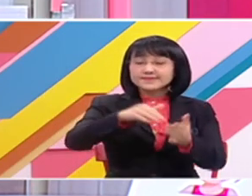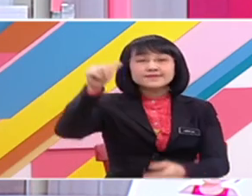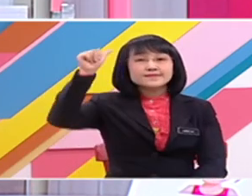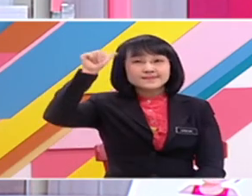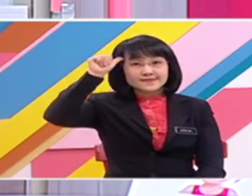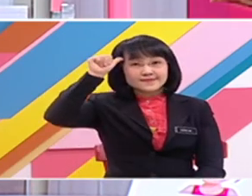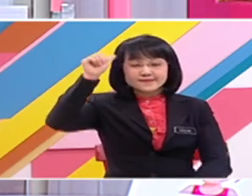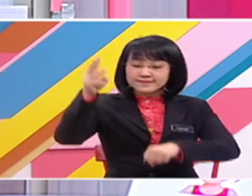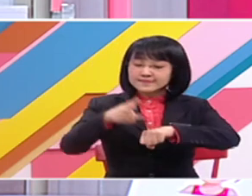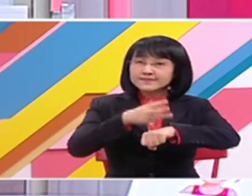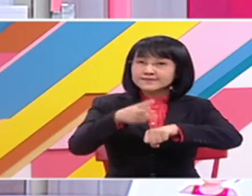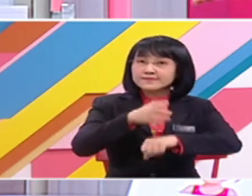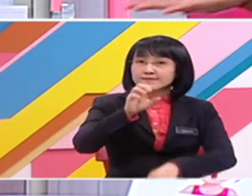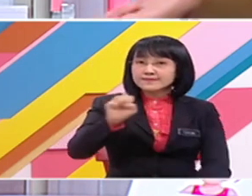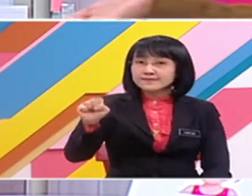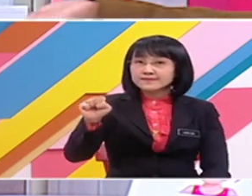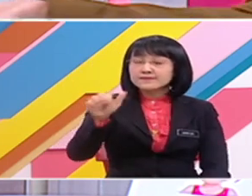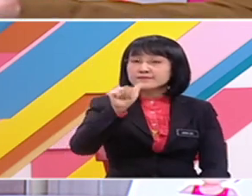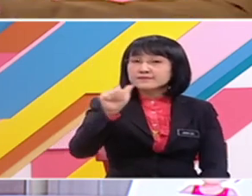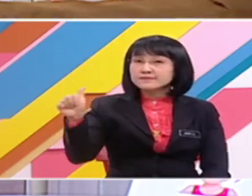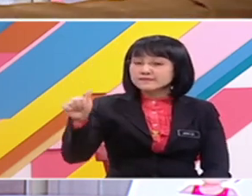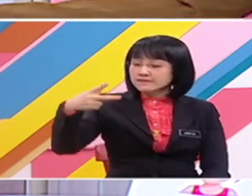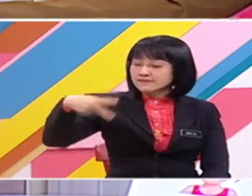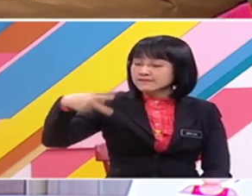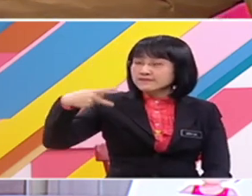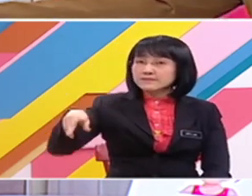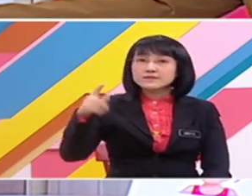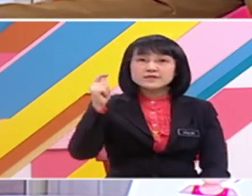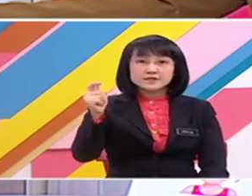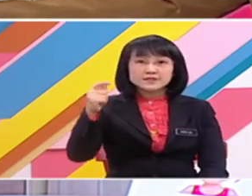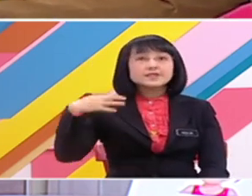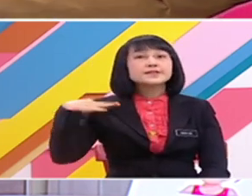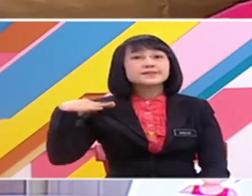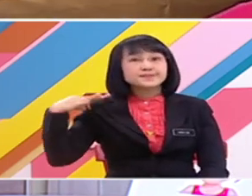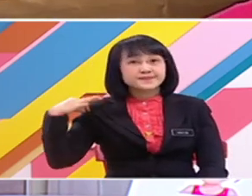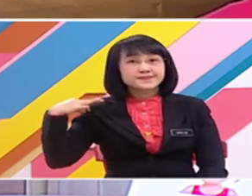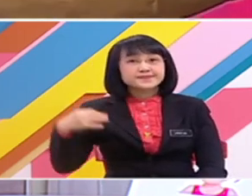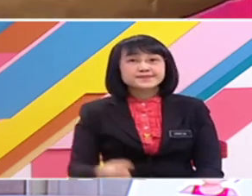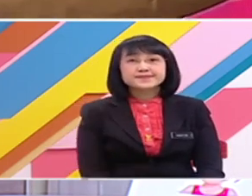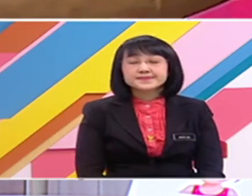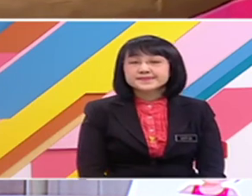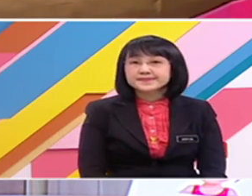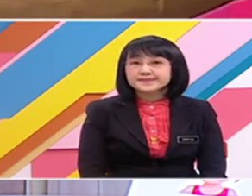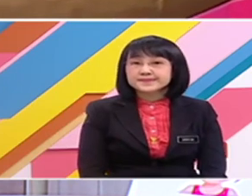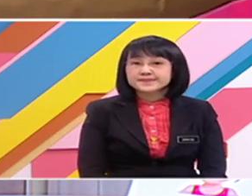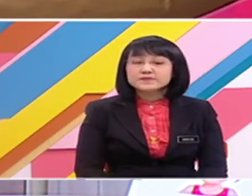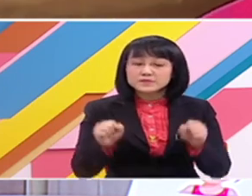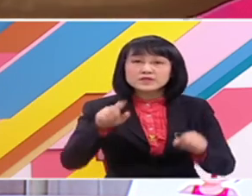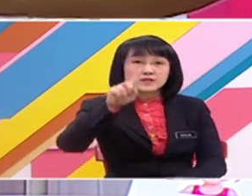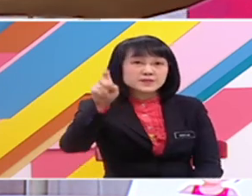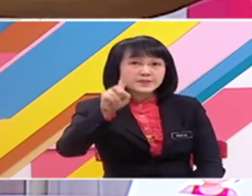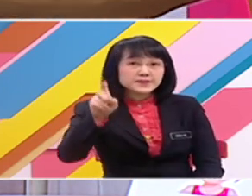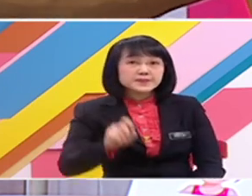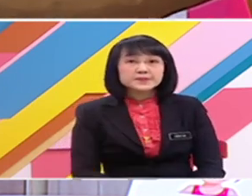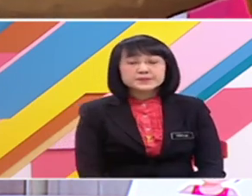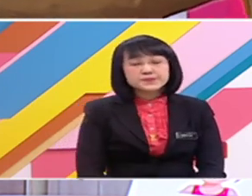Adib wears a purple t-shirt. Teacher, can I have ask you a question? Do